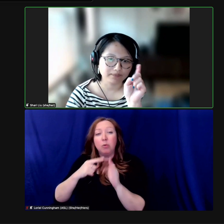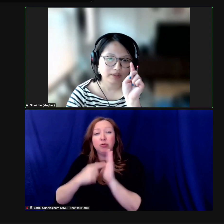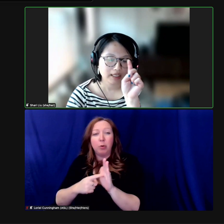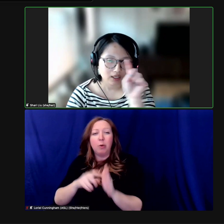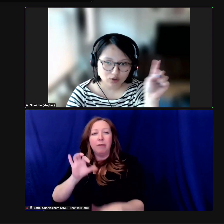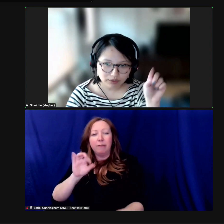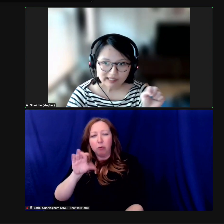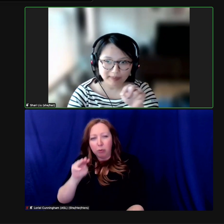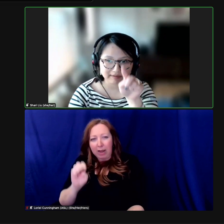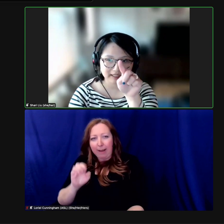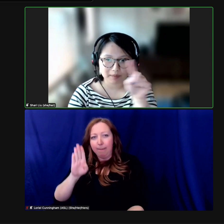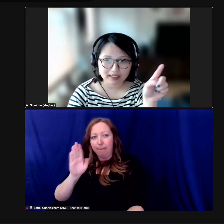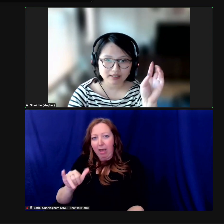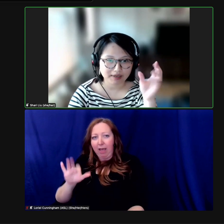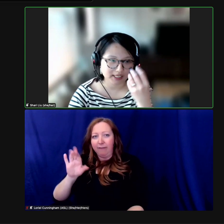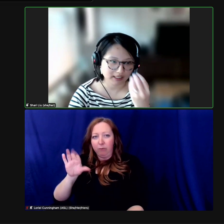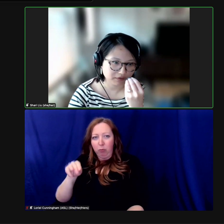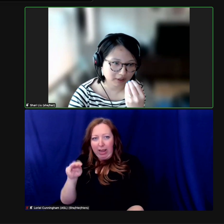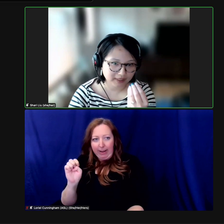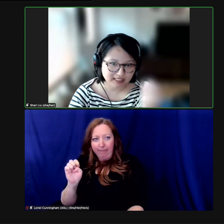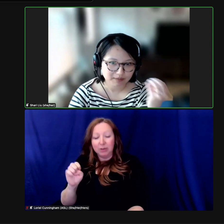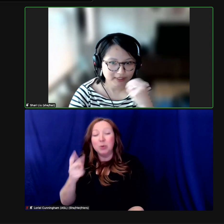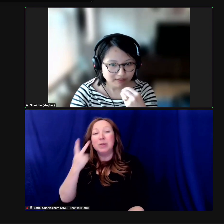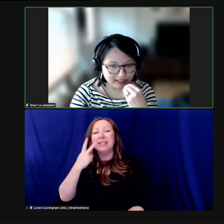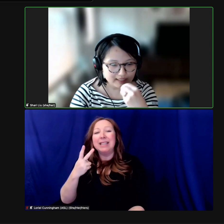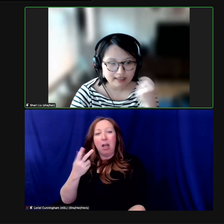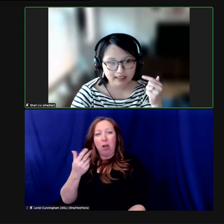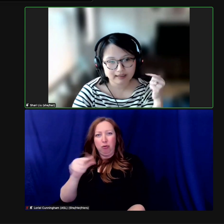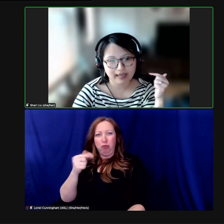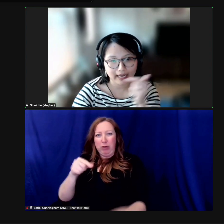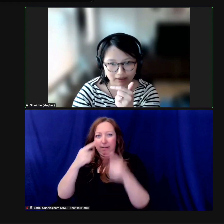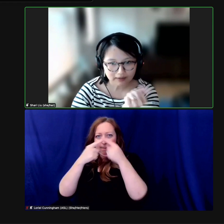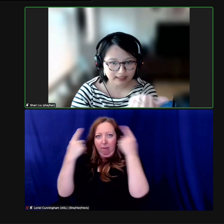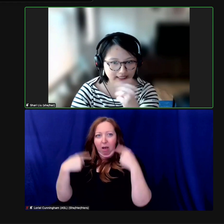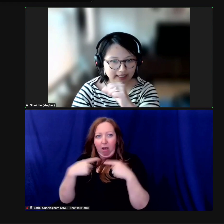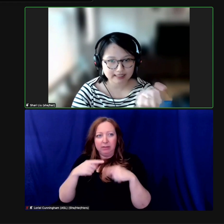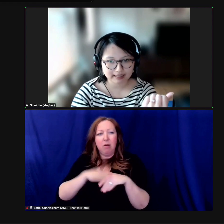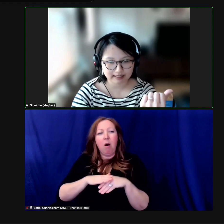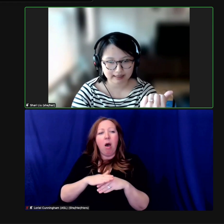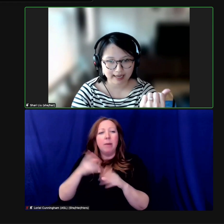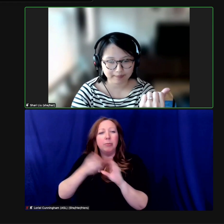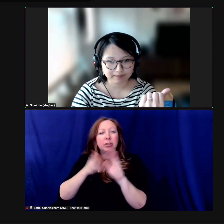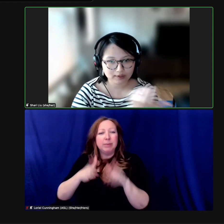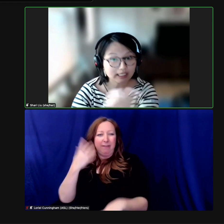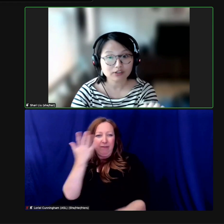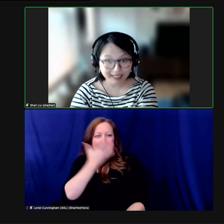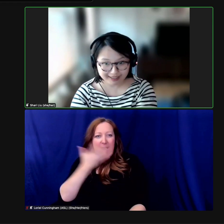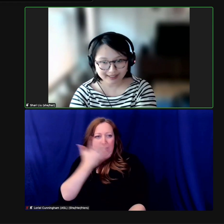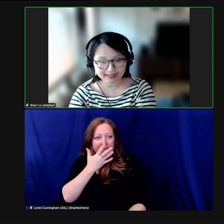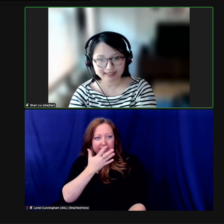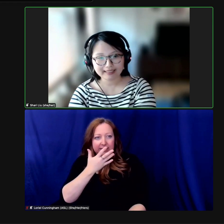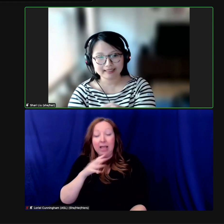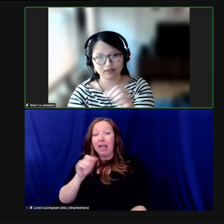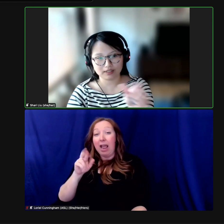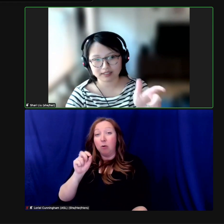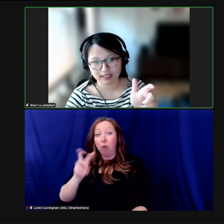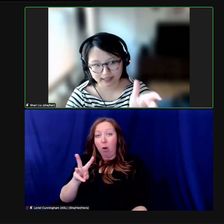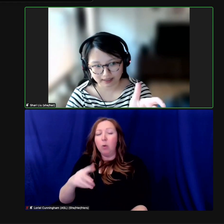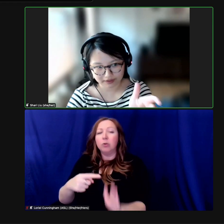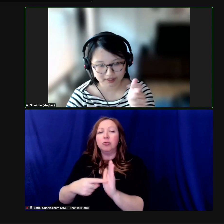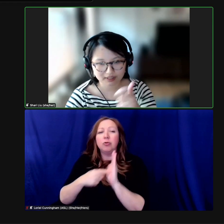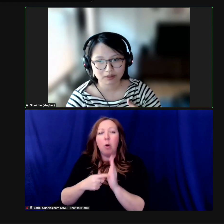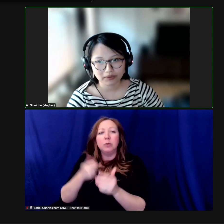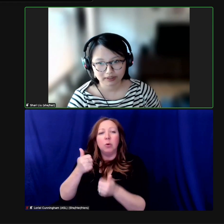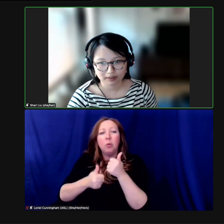see a green bounding box around the inferred participant's face. The arrow indicates the looking direction, and you also see